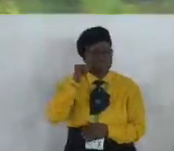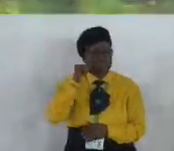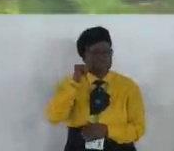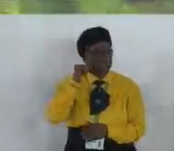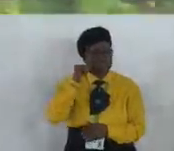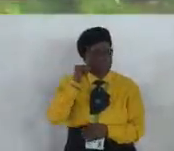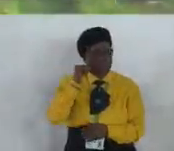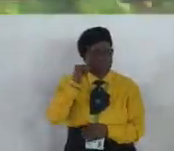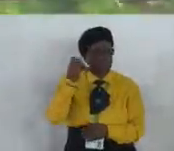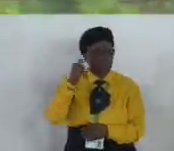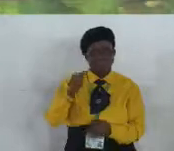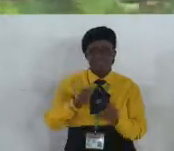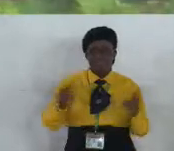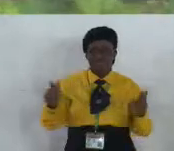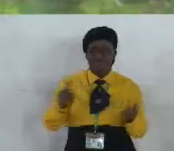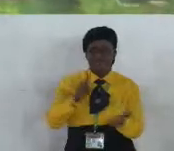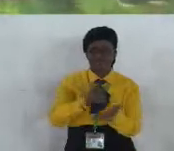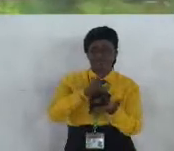The great physician.